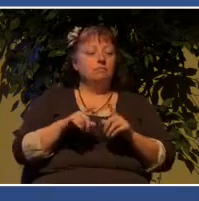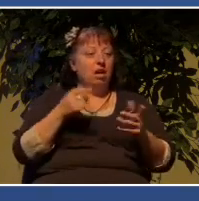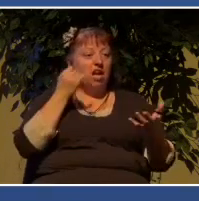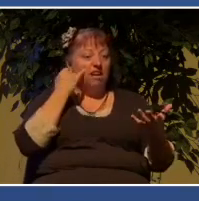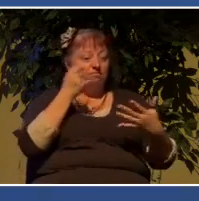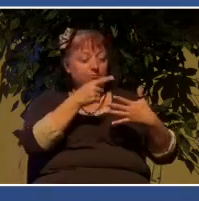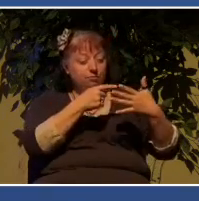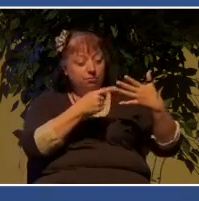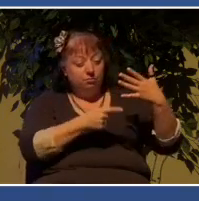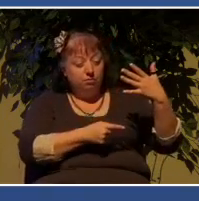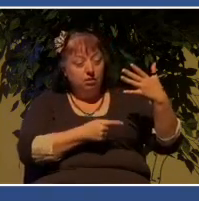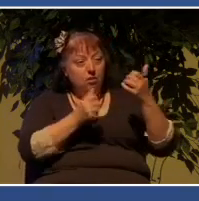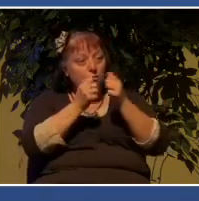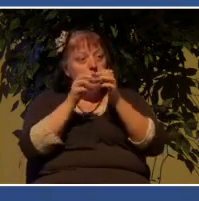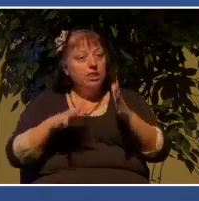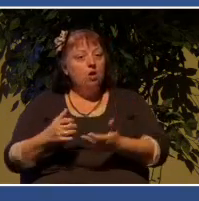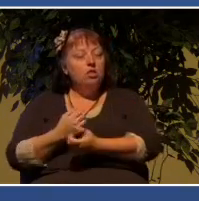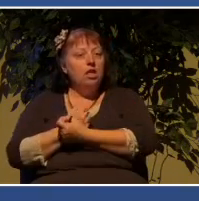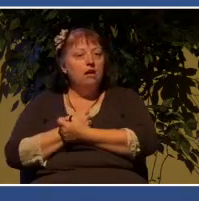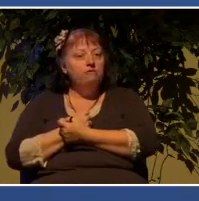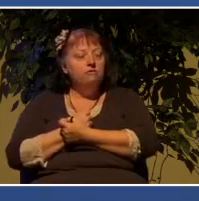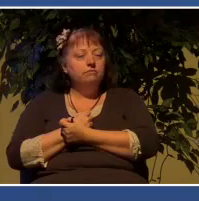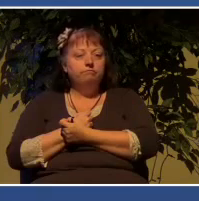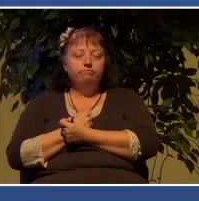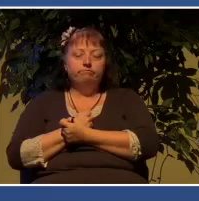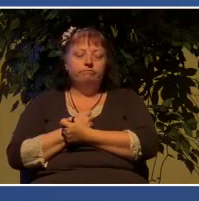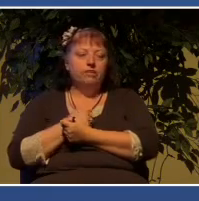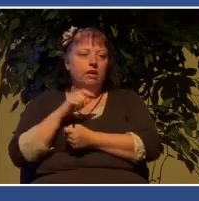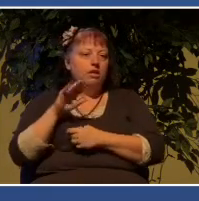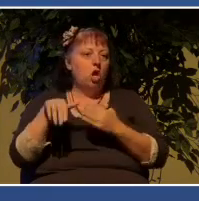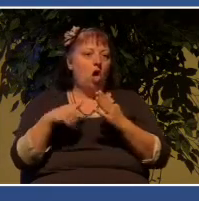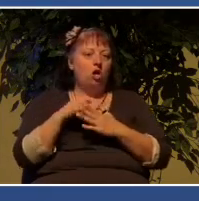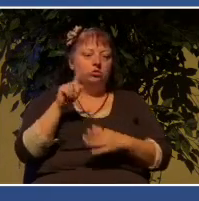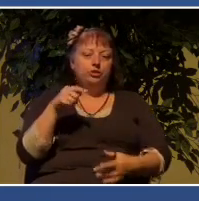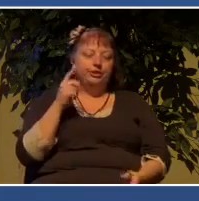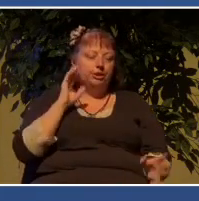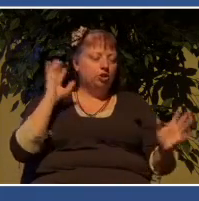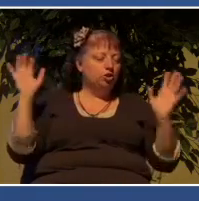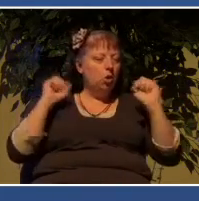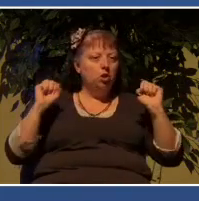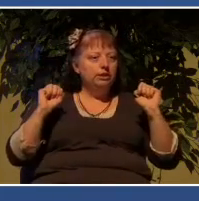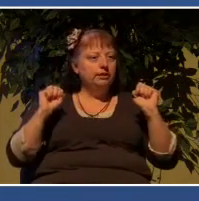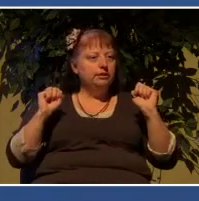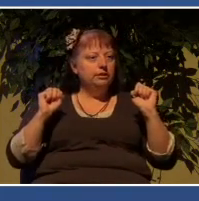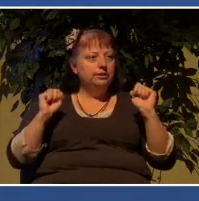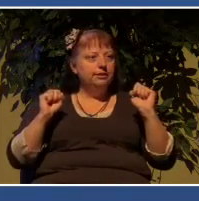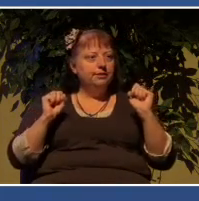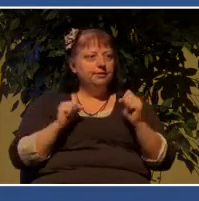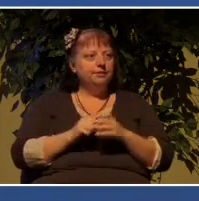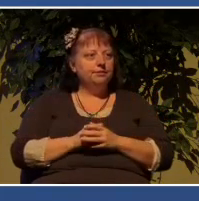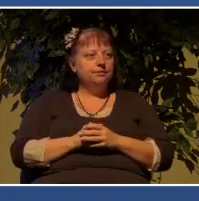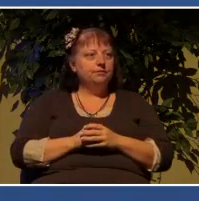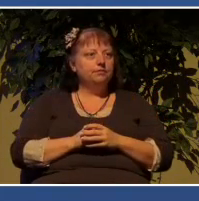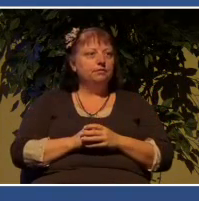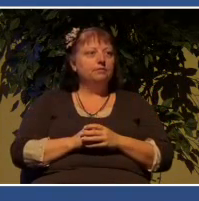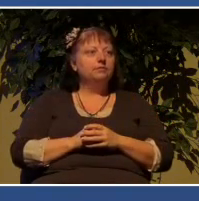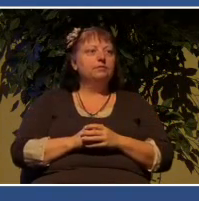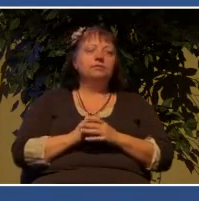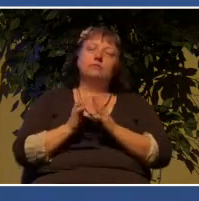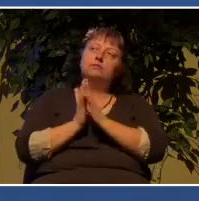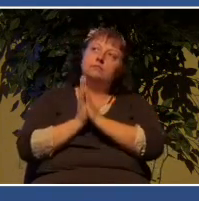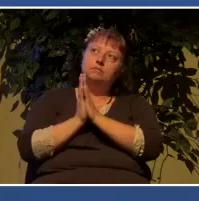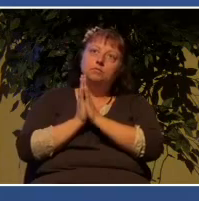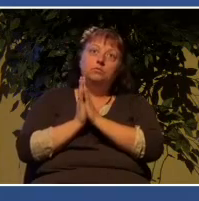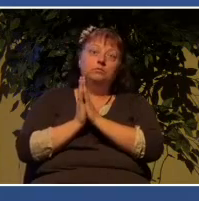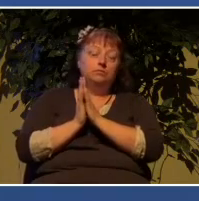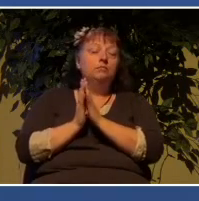cymbal. Pray to God that he will pour that kind of grace into each of our lives